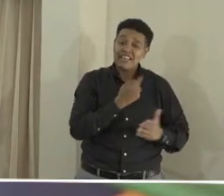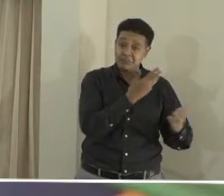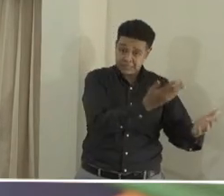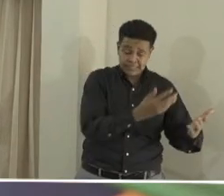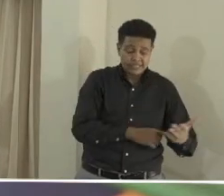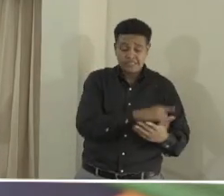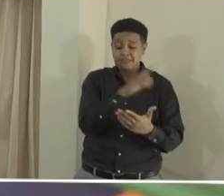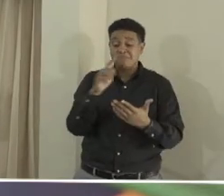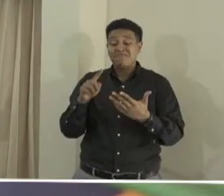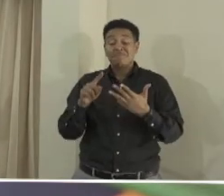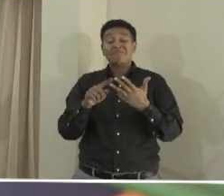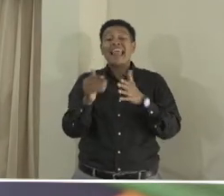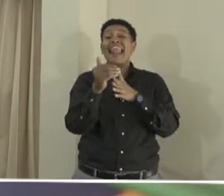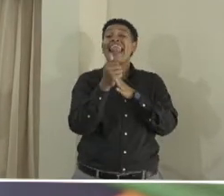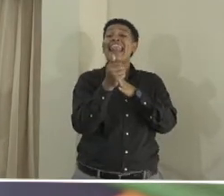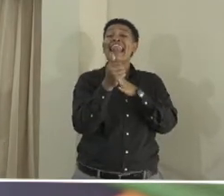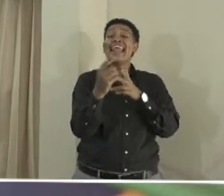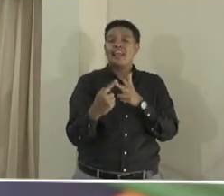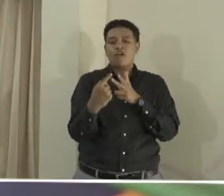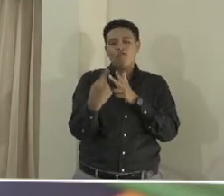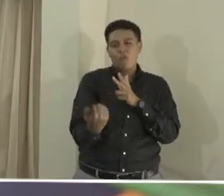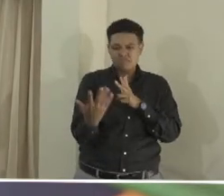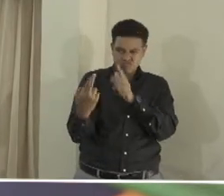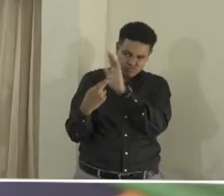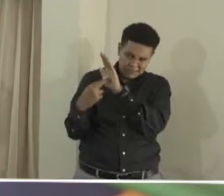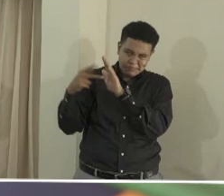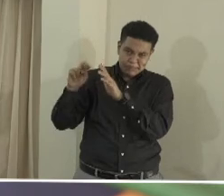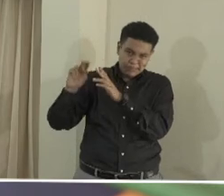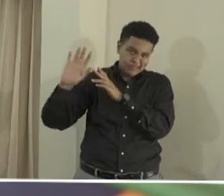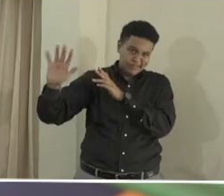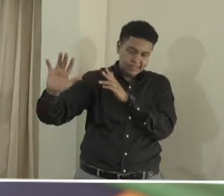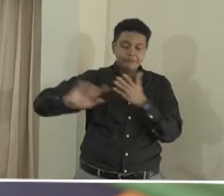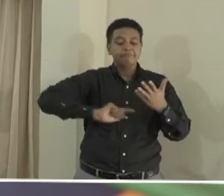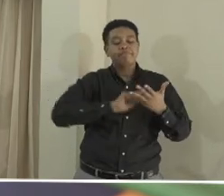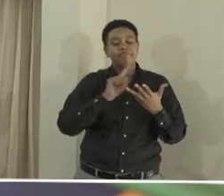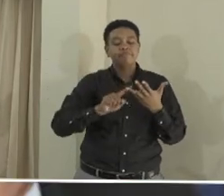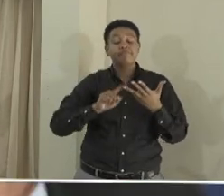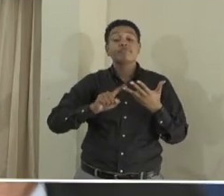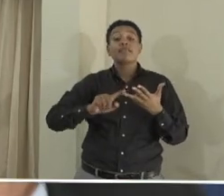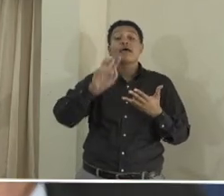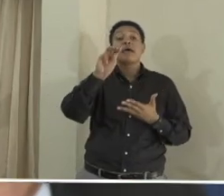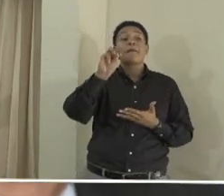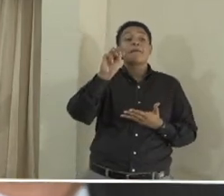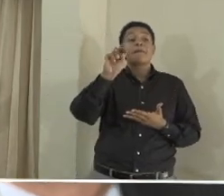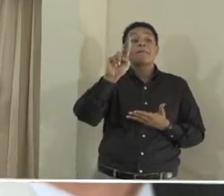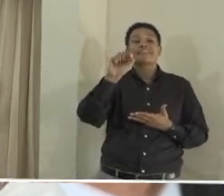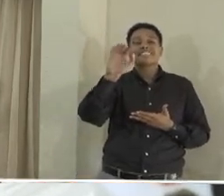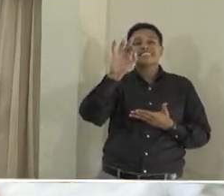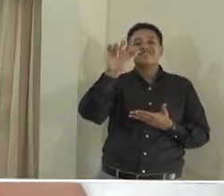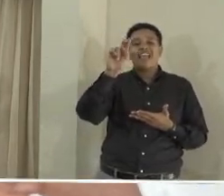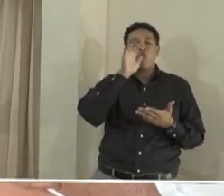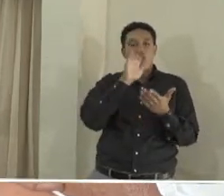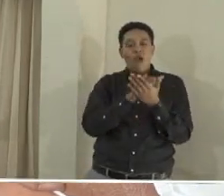Phillips, Leader of the Opposition, and Mrs. Fagan.